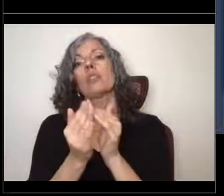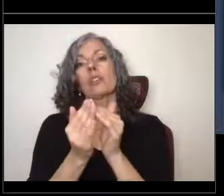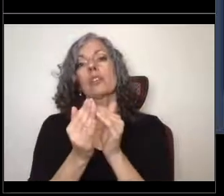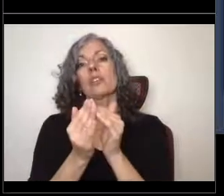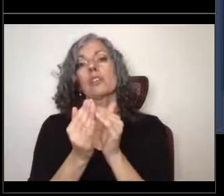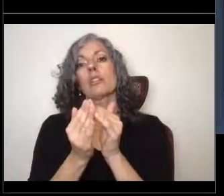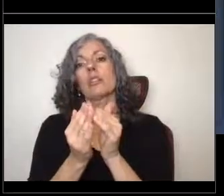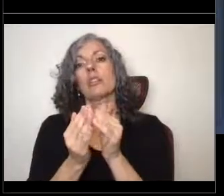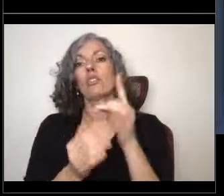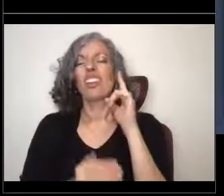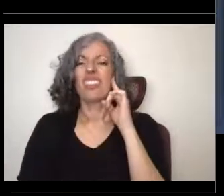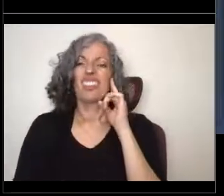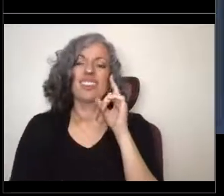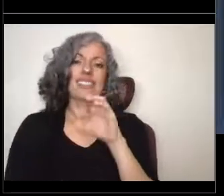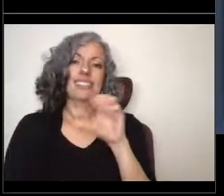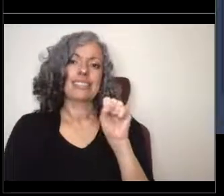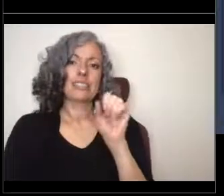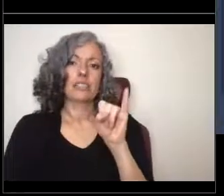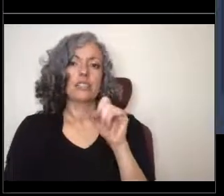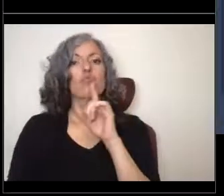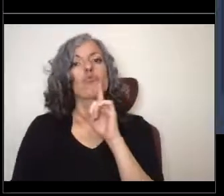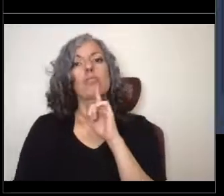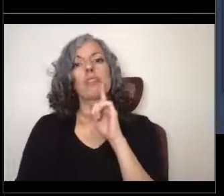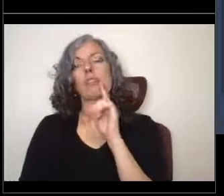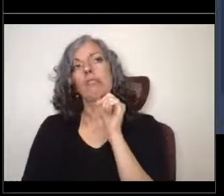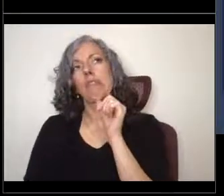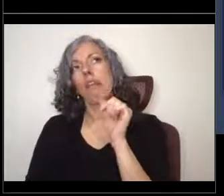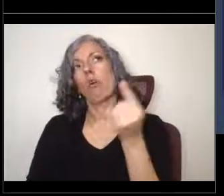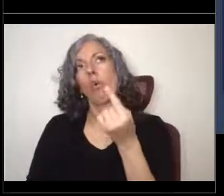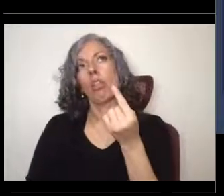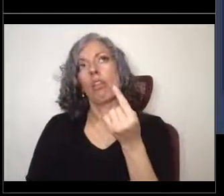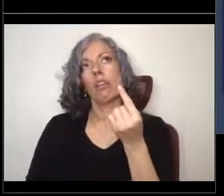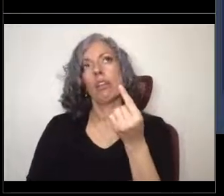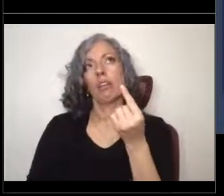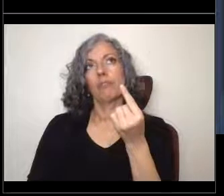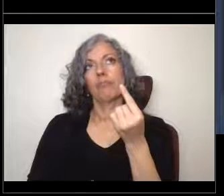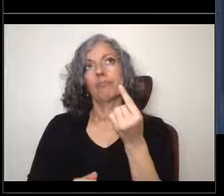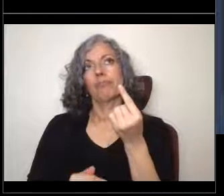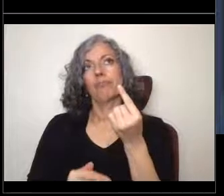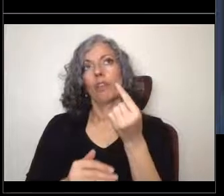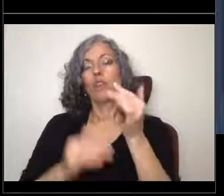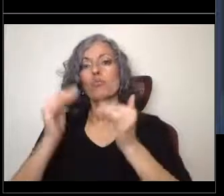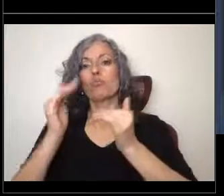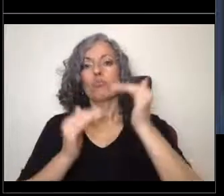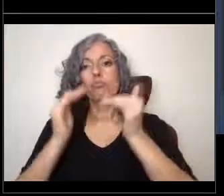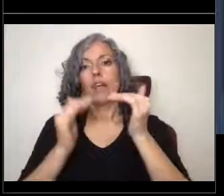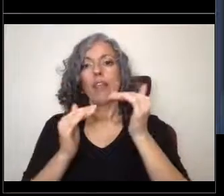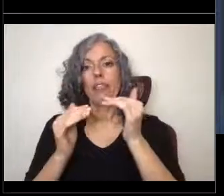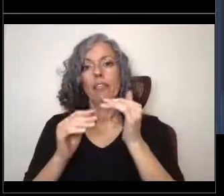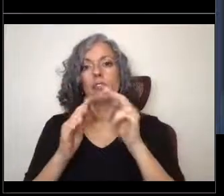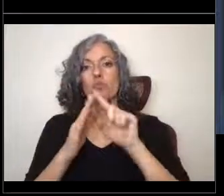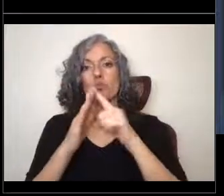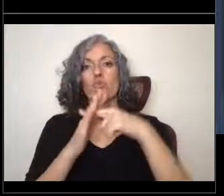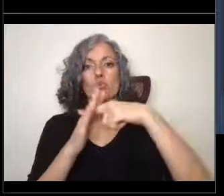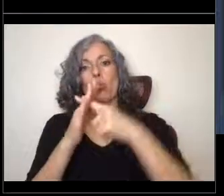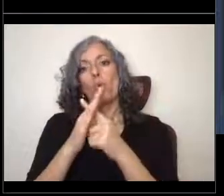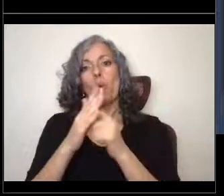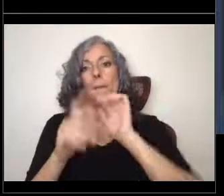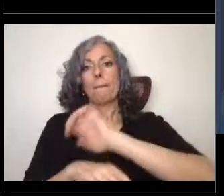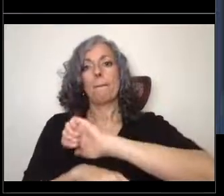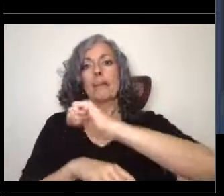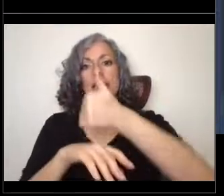really more than just a scoring tool, but it's a tool that establishes an